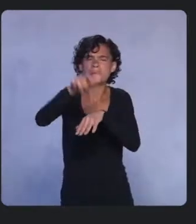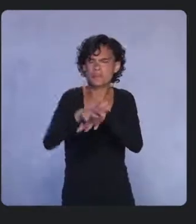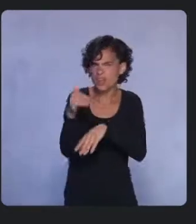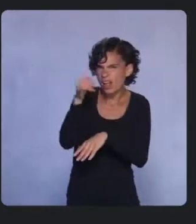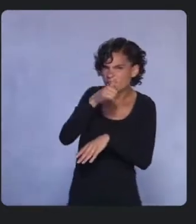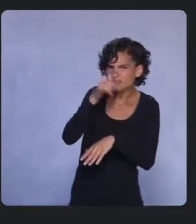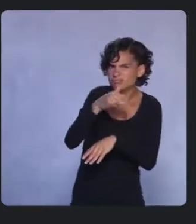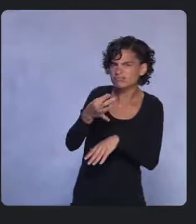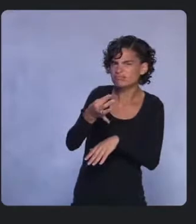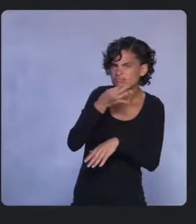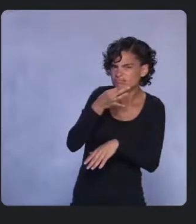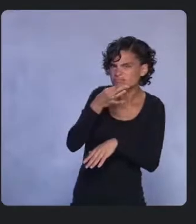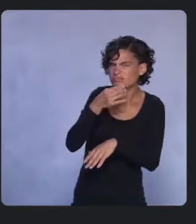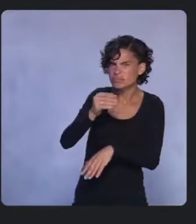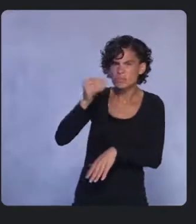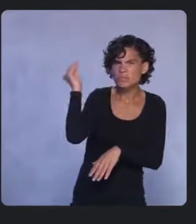throw.